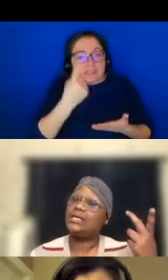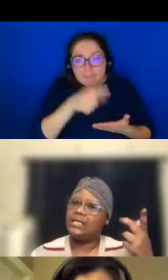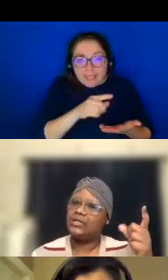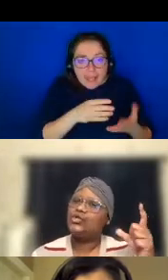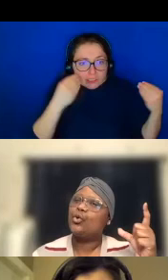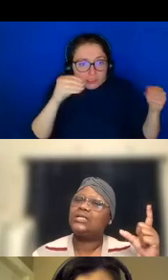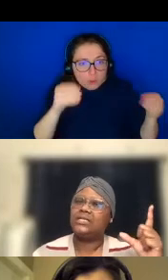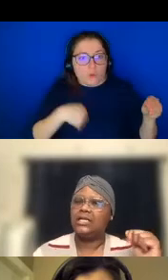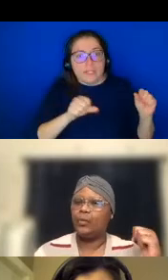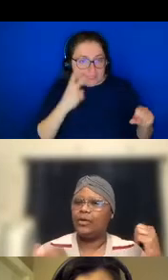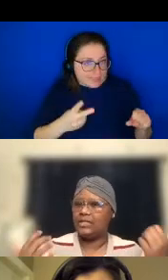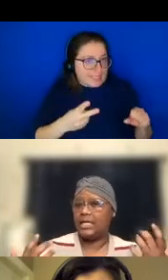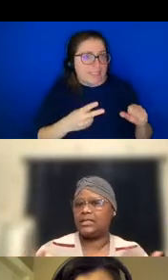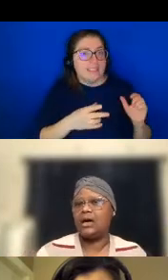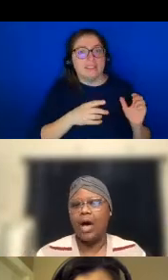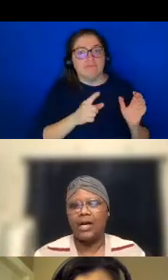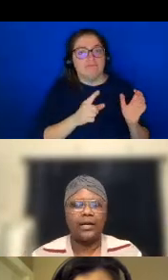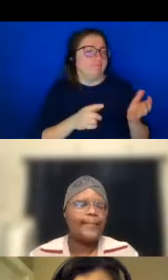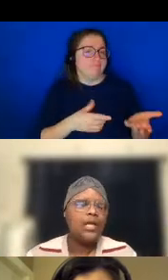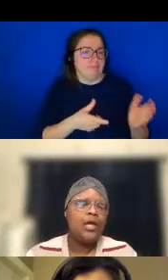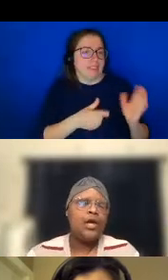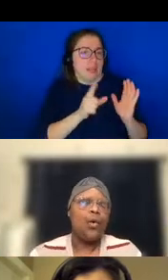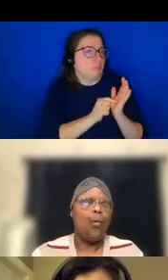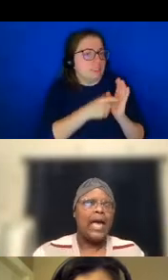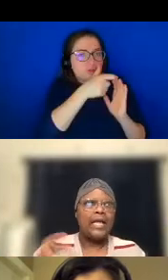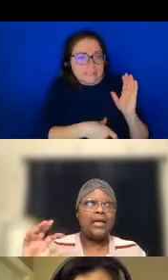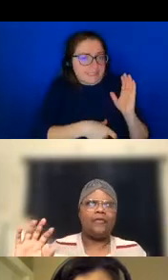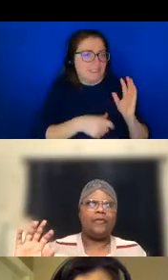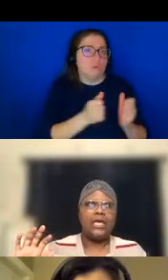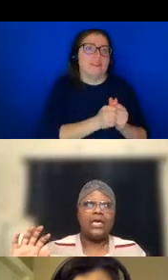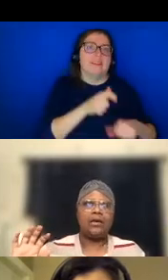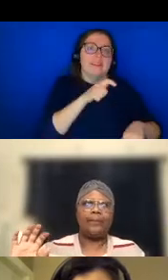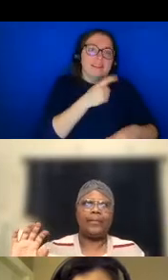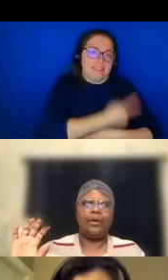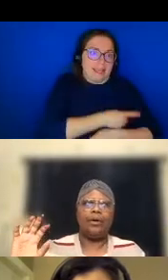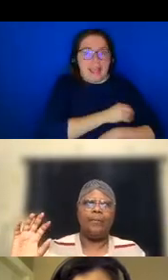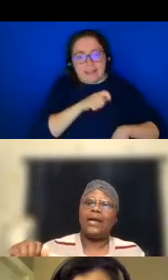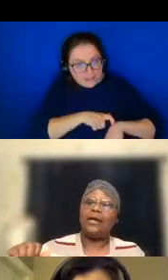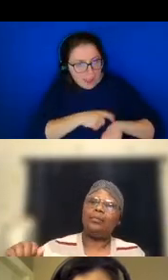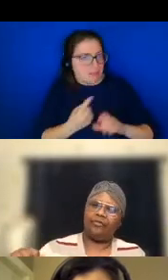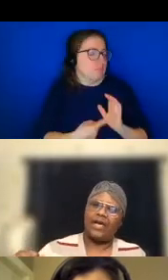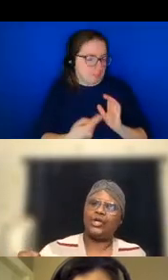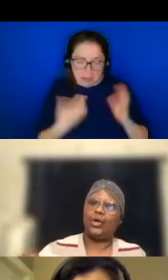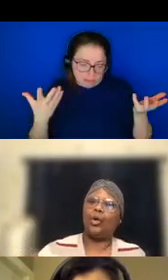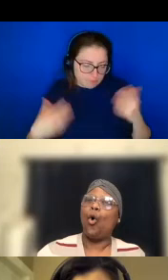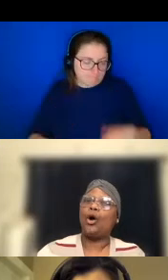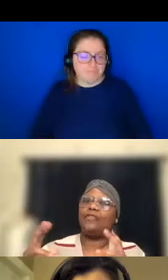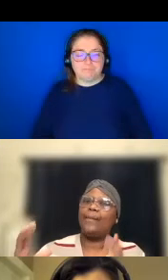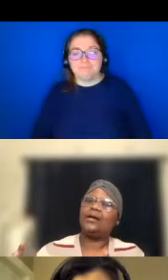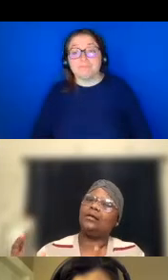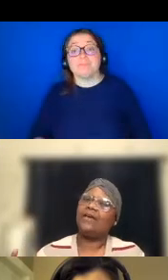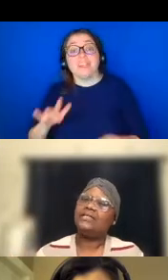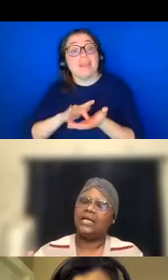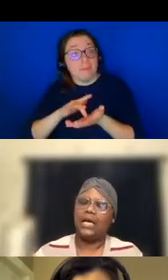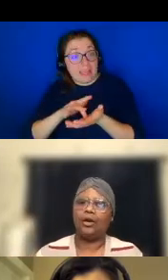can see a store receipt with a date and time on it. When the medical professional or the